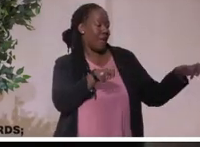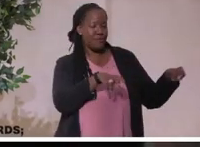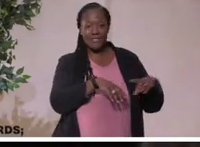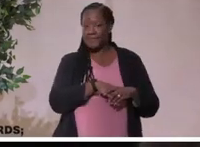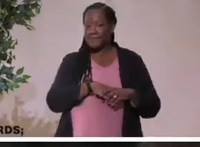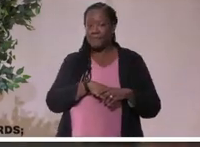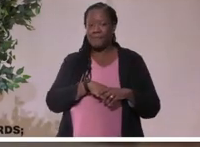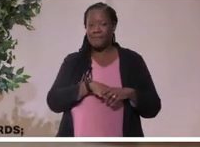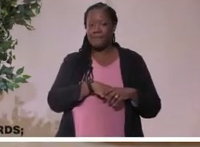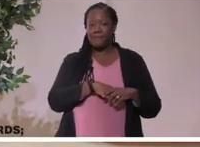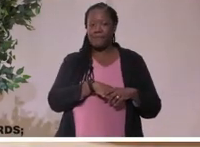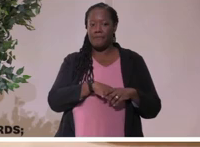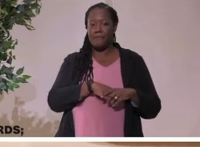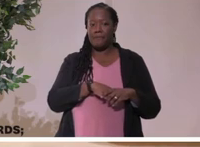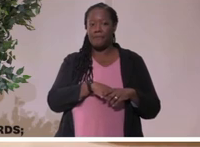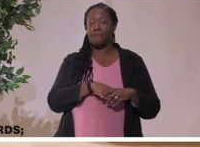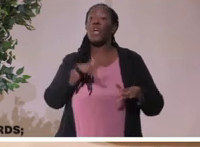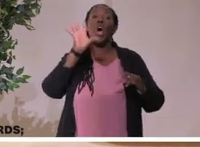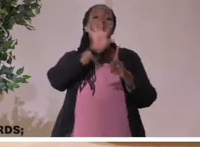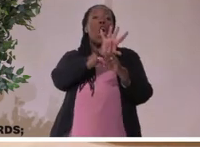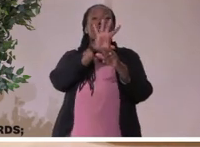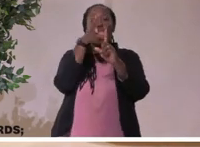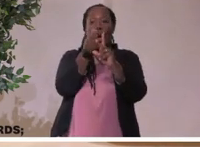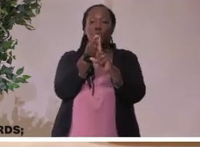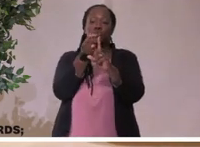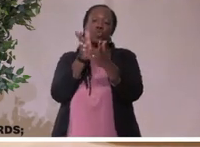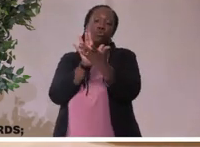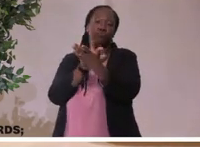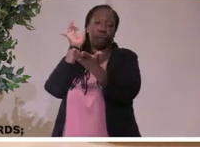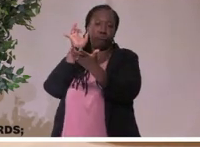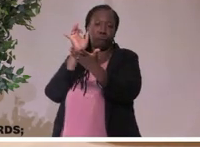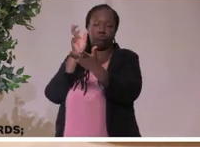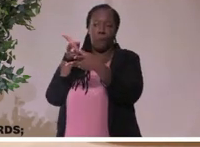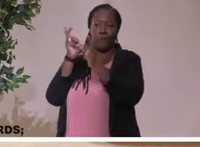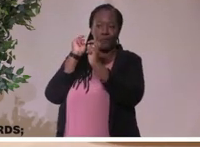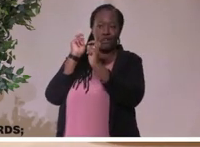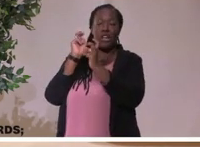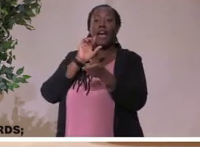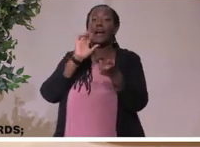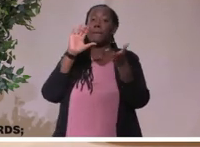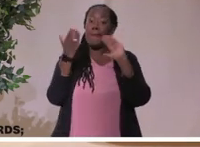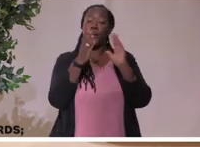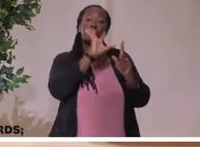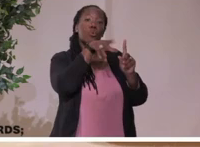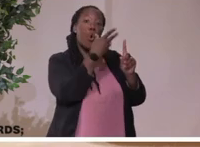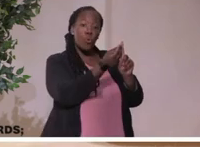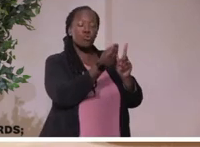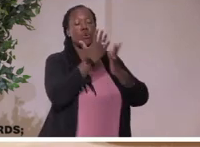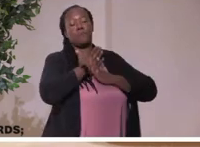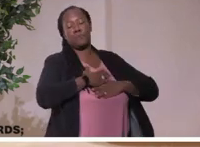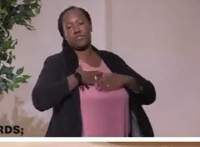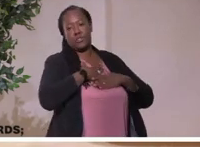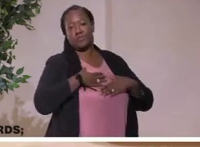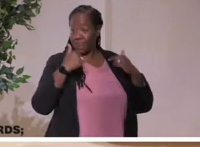Let's talk about cultural appropriation versus cultural appreciation. And I definitely come